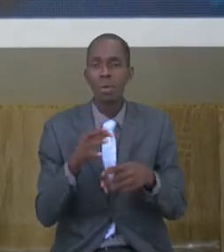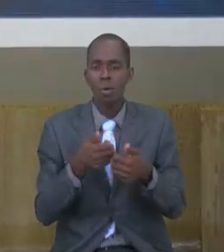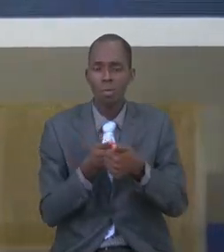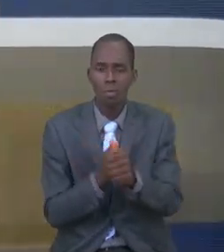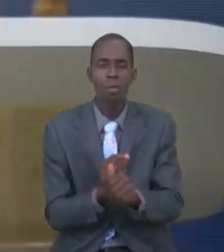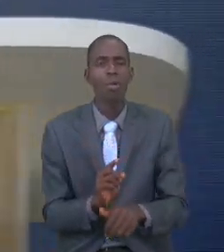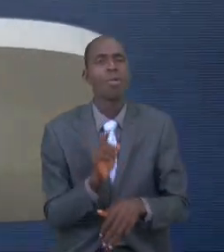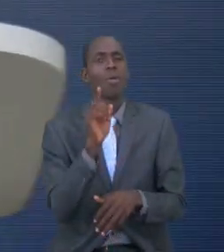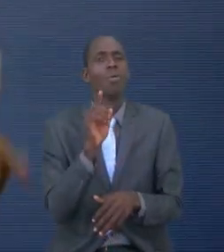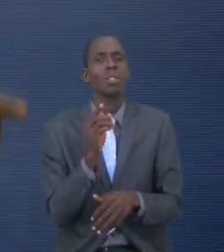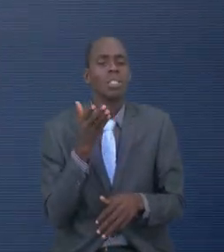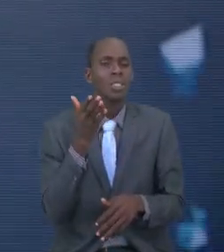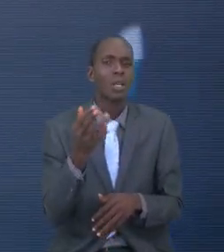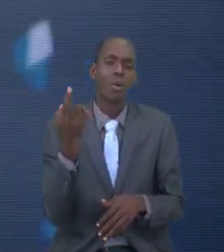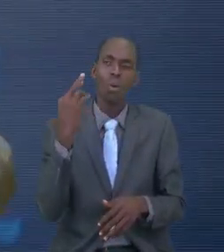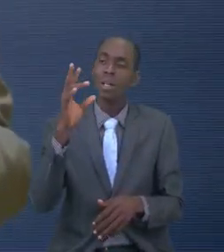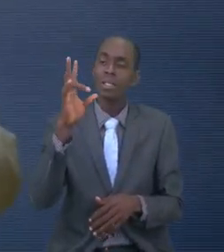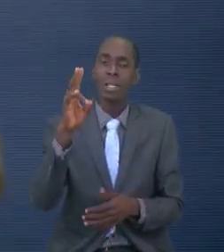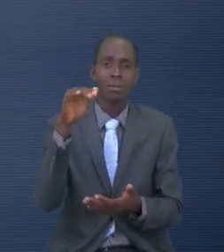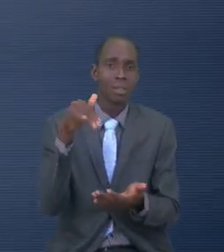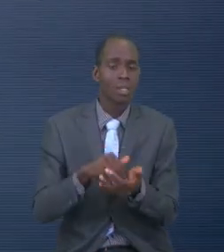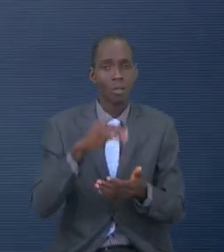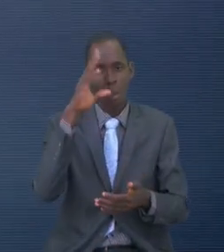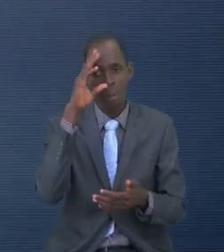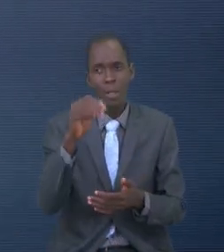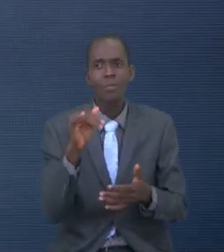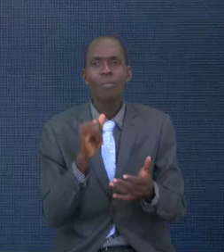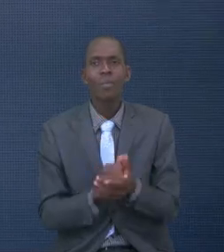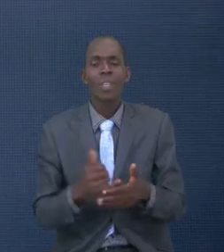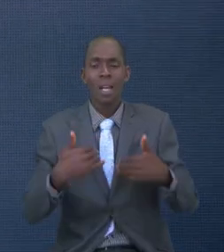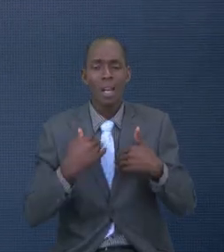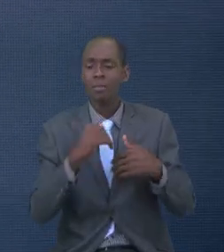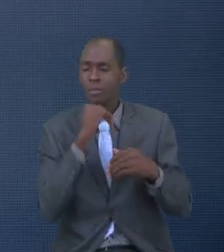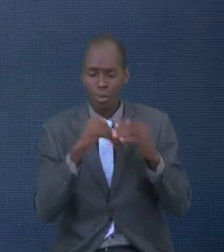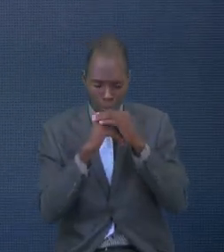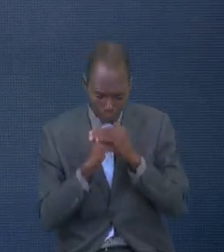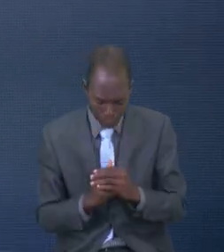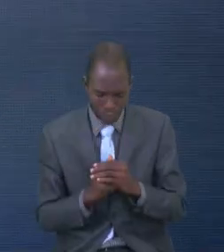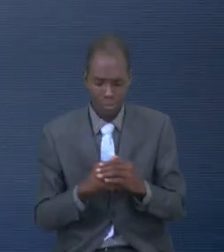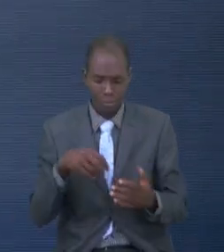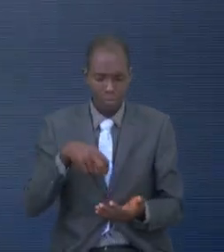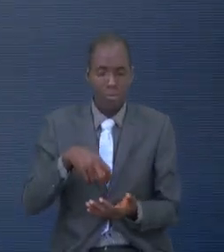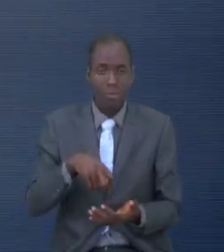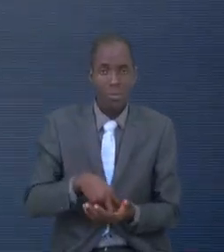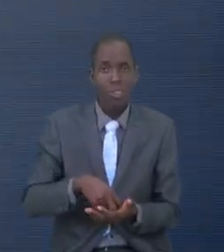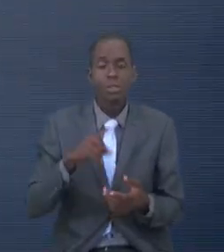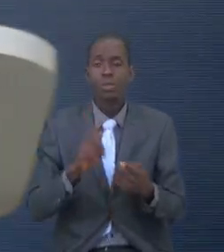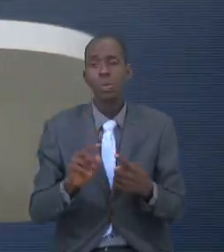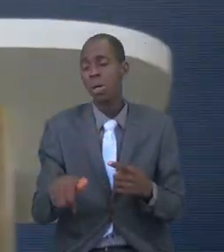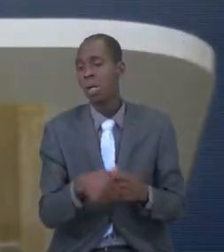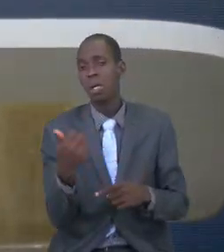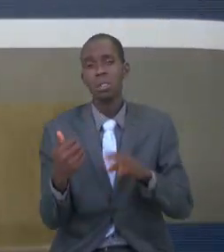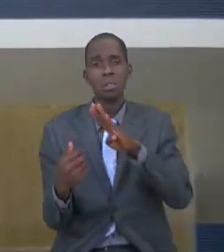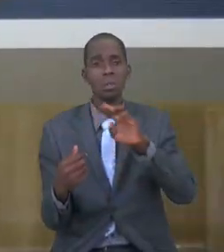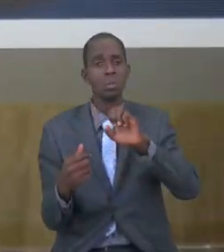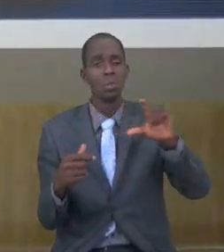discipleship, there are 7,000 men that have not bowed their knee to any Baal. This should have been the